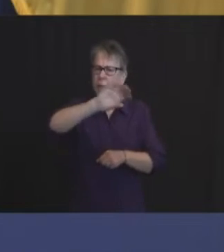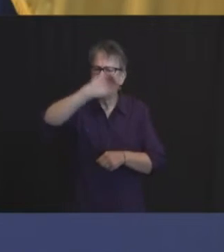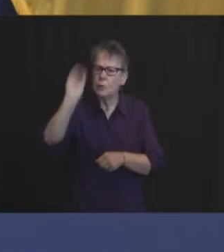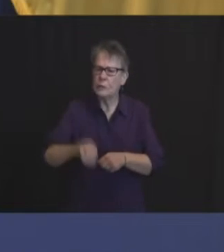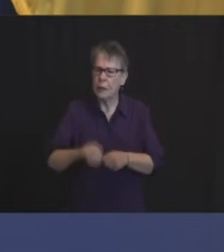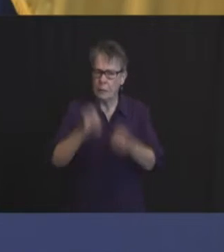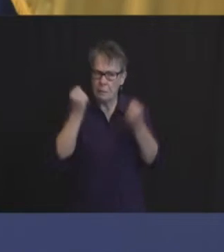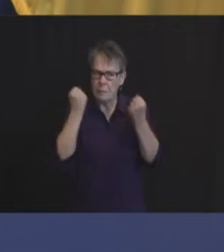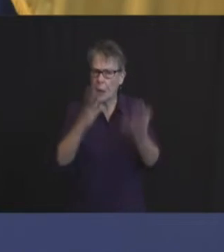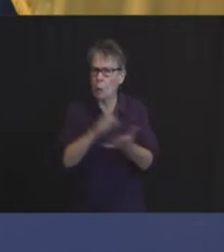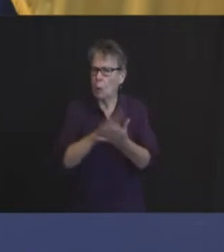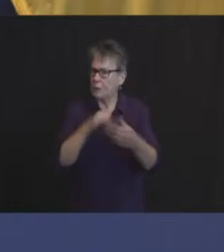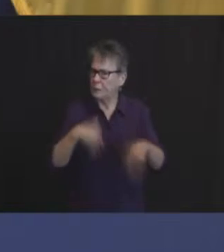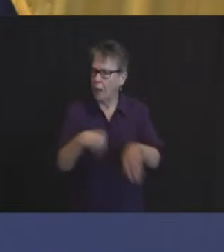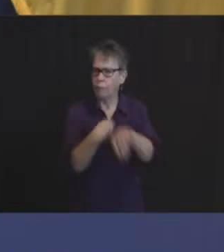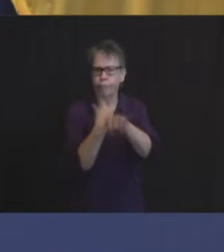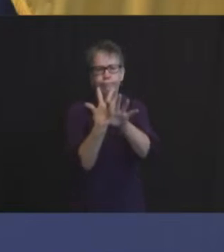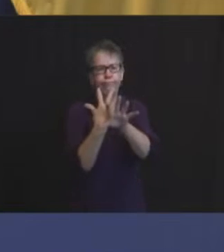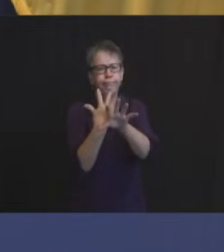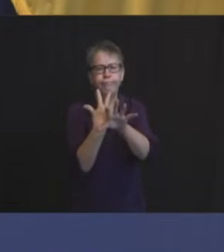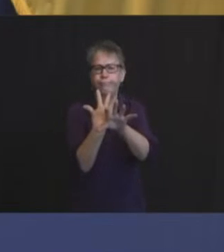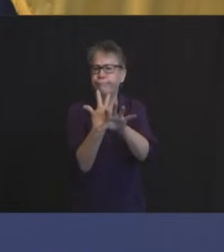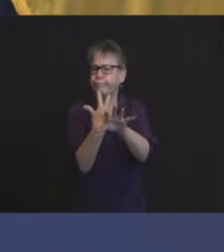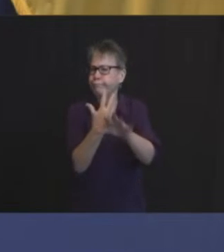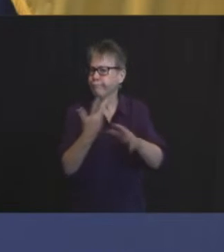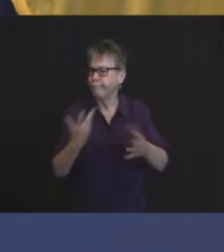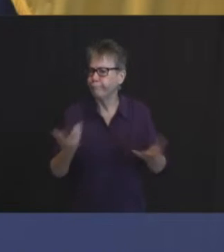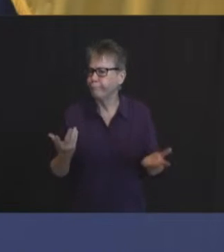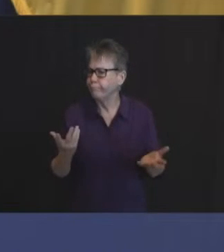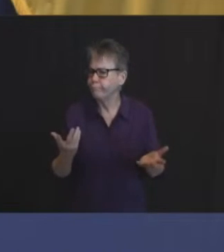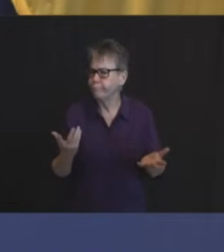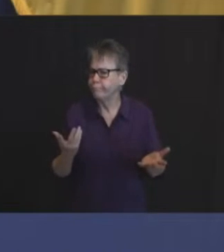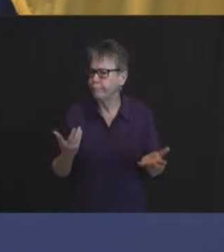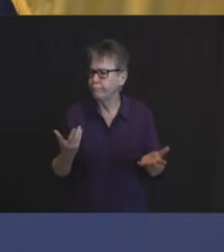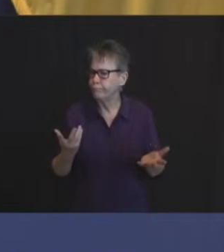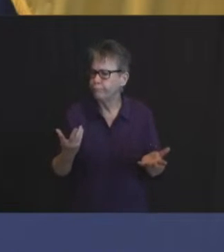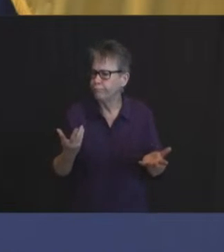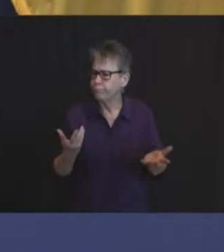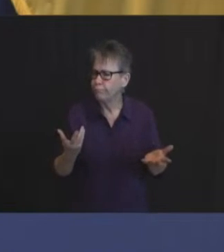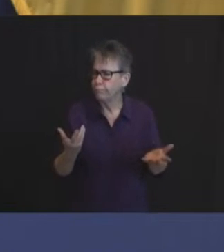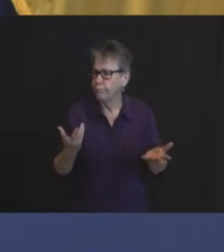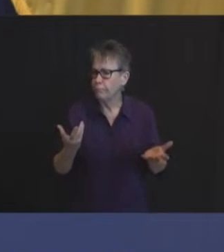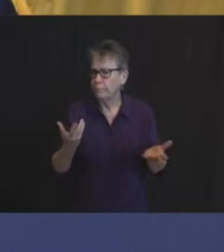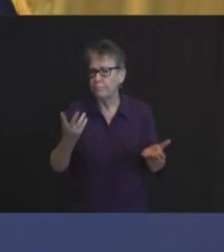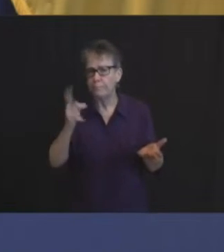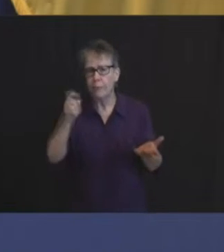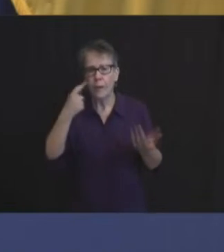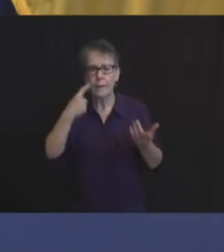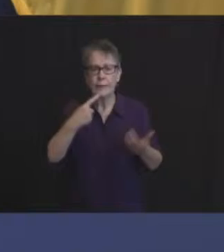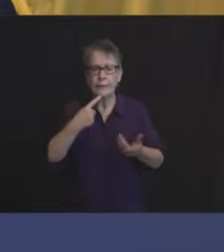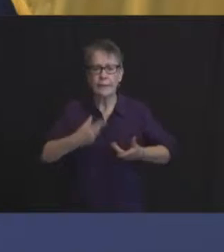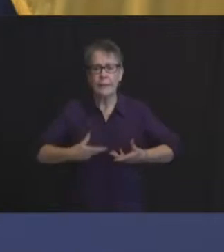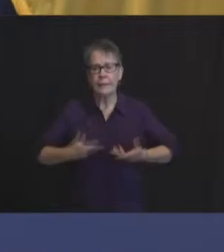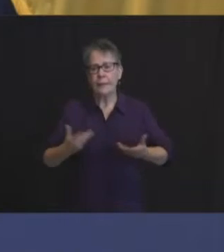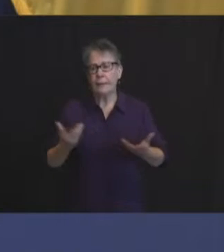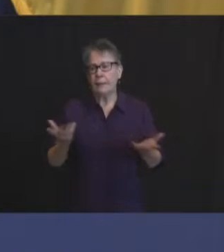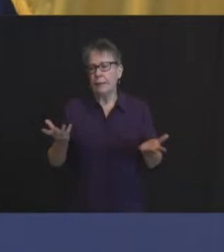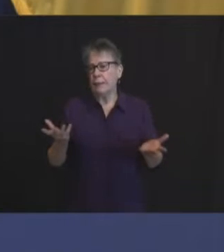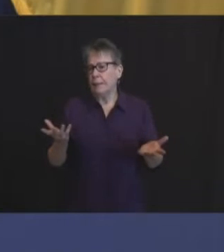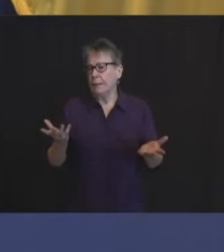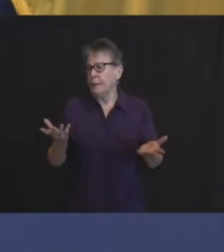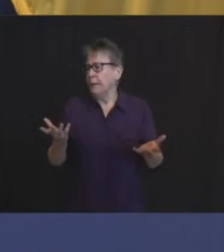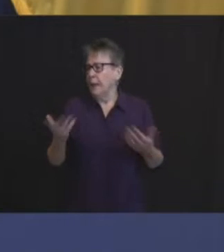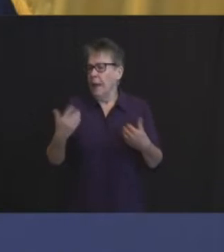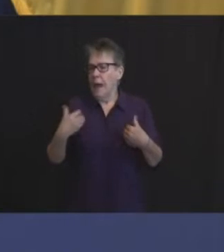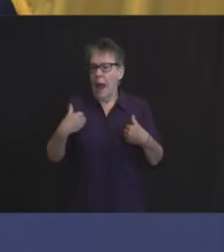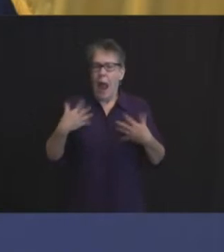front. I don't think I'll comment. Jared, you're welcome to add to this. I don't think we're going to want to get into much more detail on security,